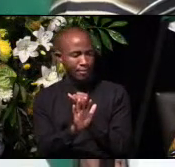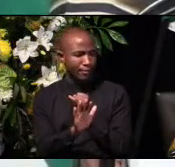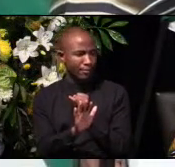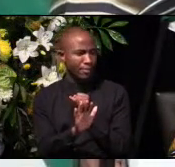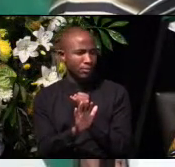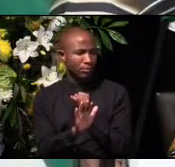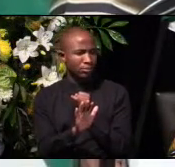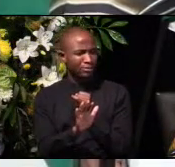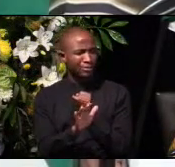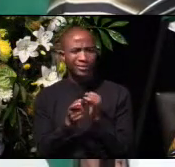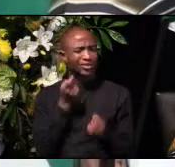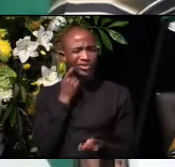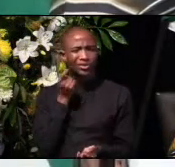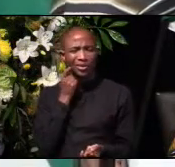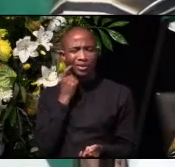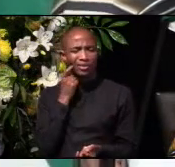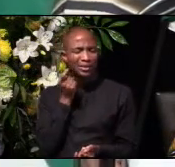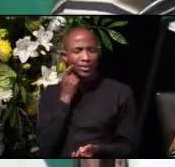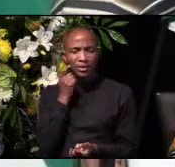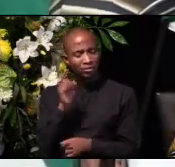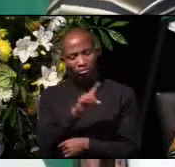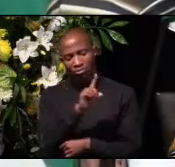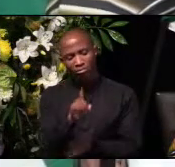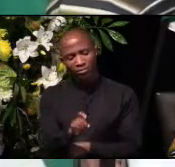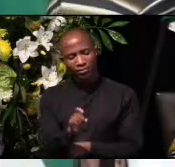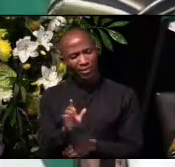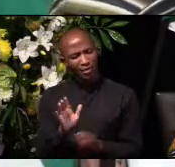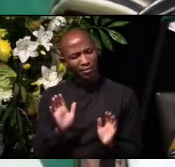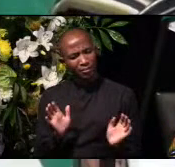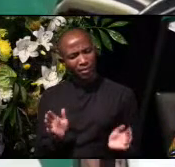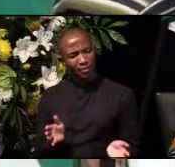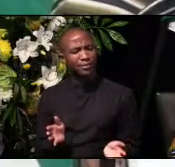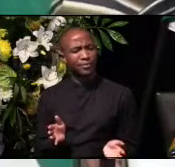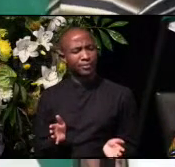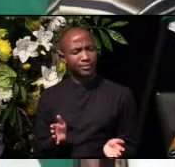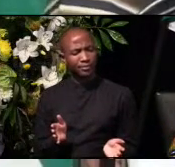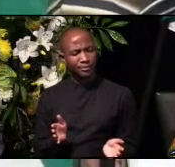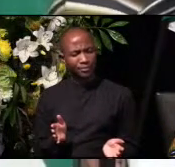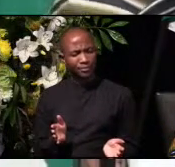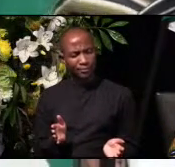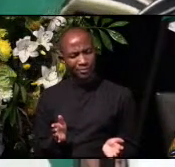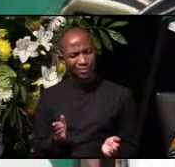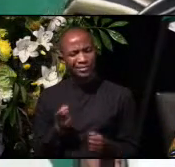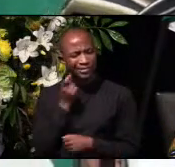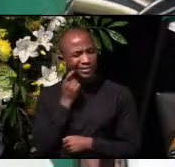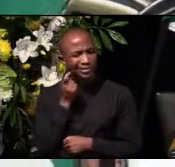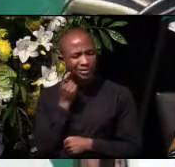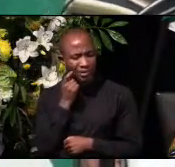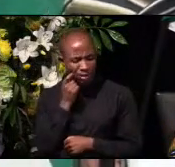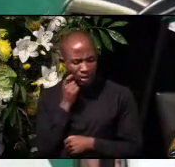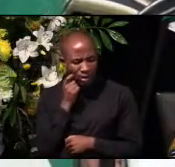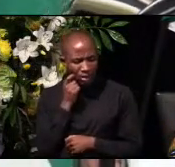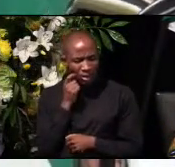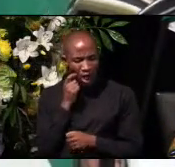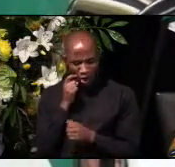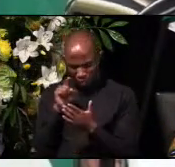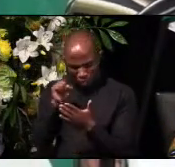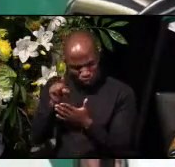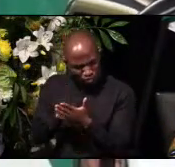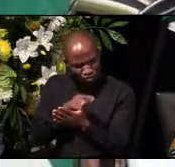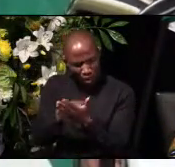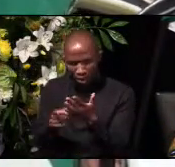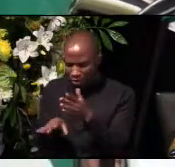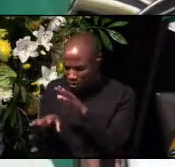to ask a simple question how do we make people unlearn the